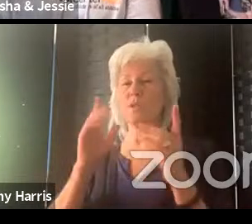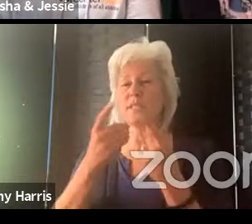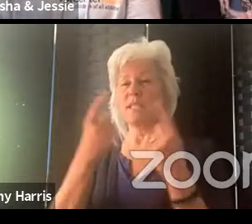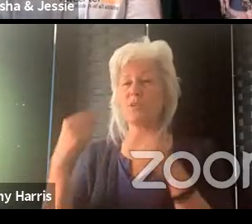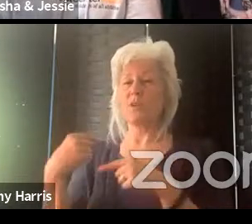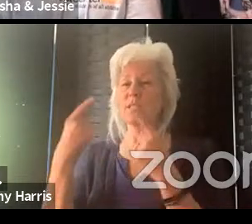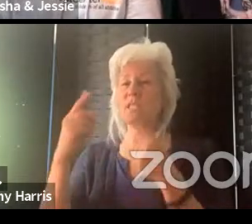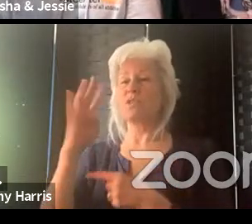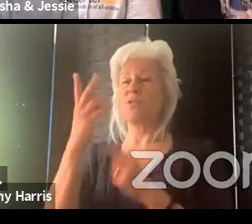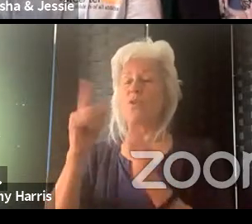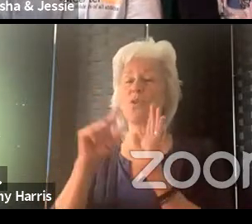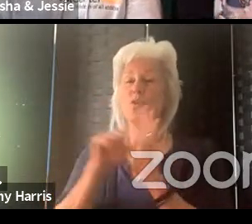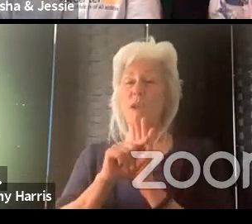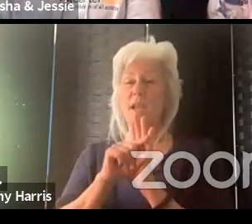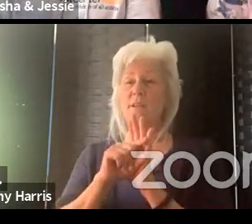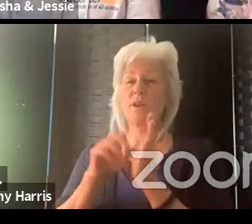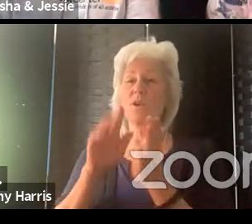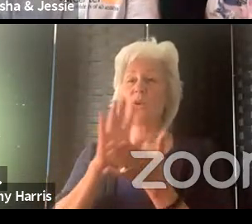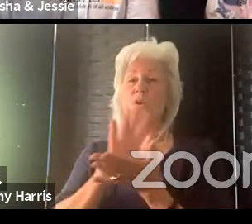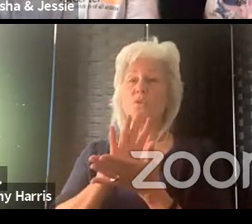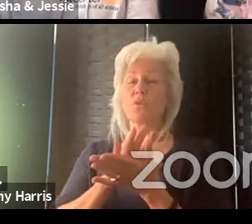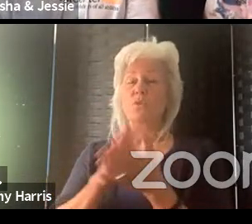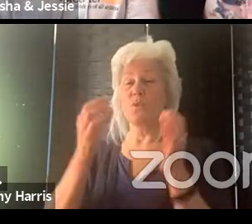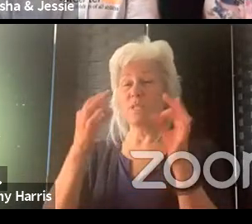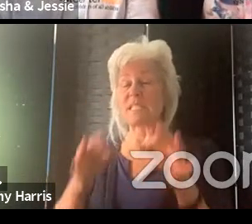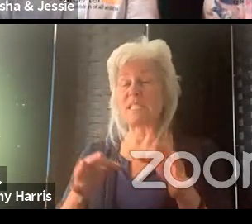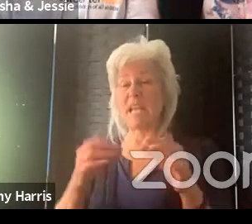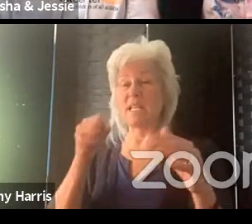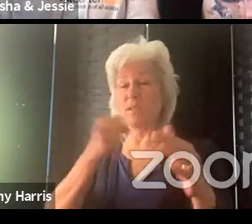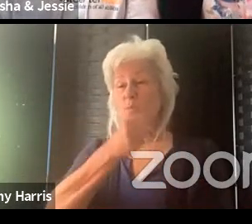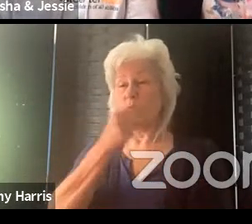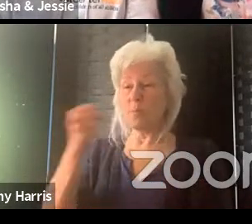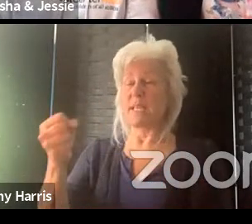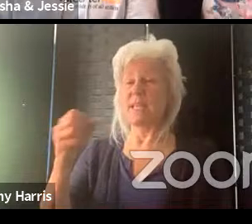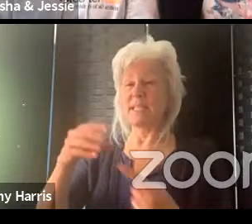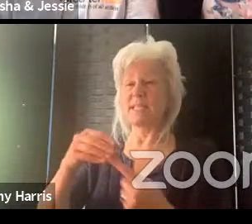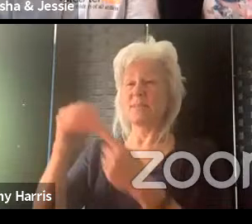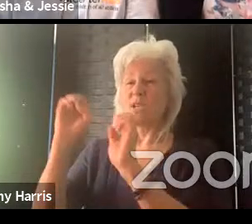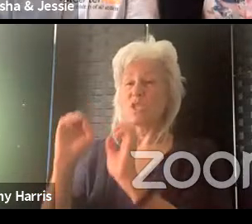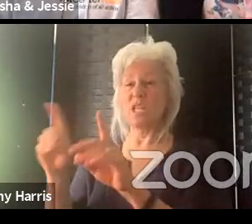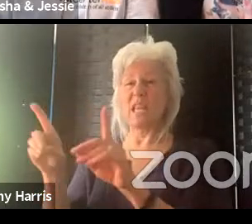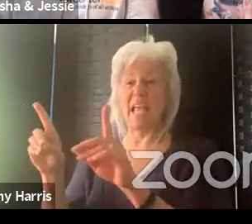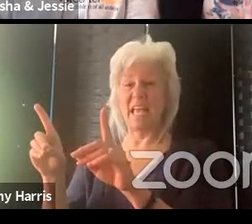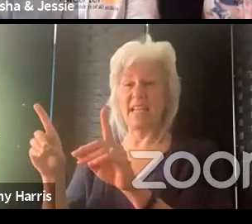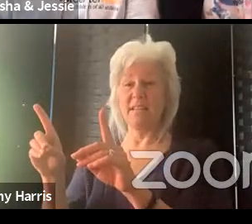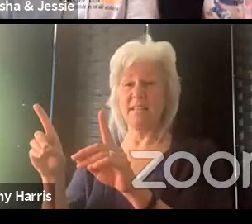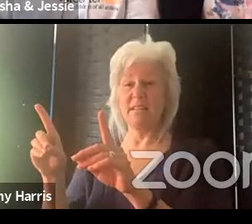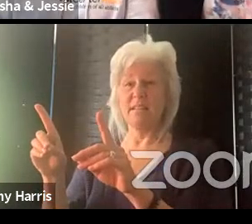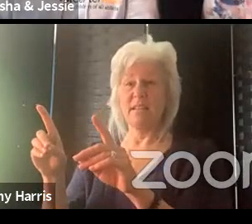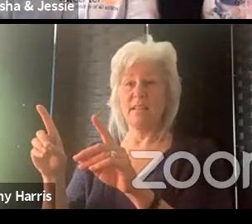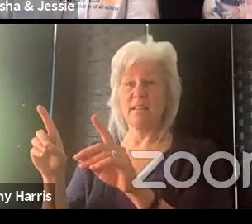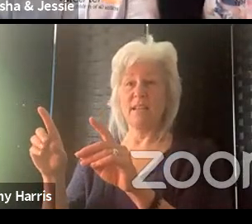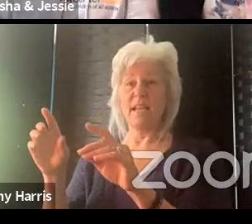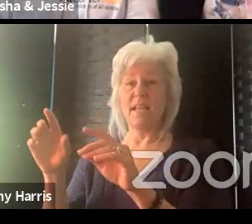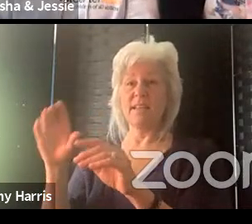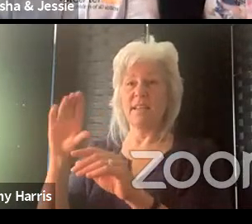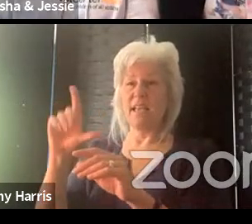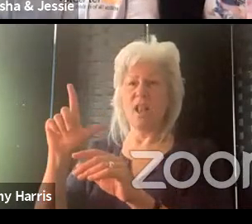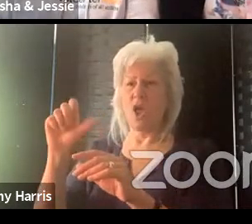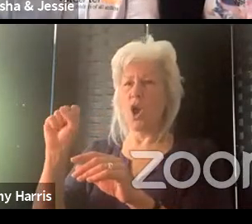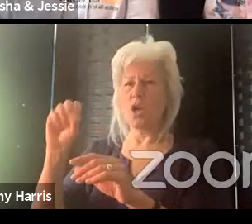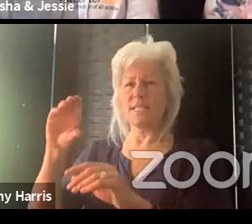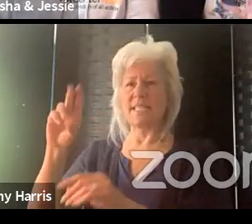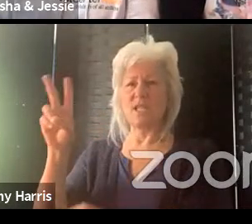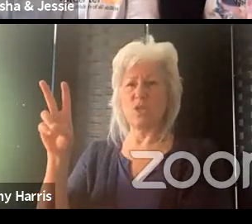was placed in decided to put me in a special education class, LRC2, and I stayed in LRC2 until high